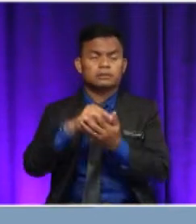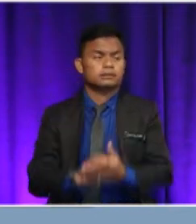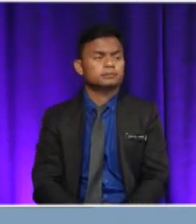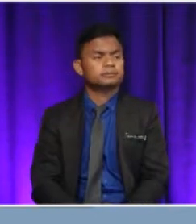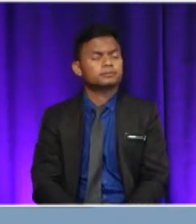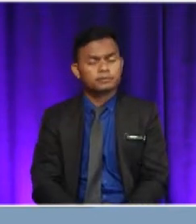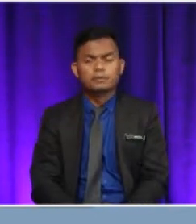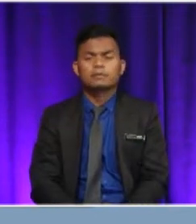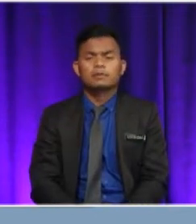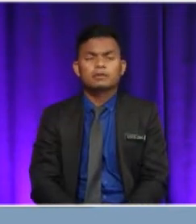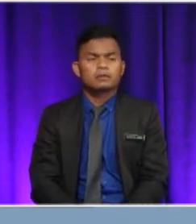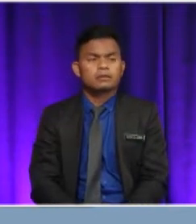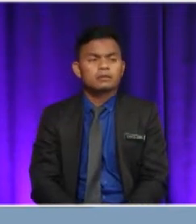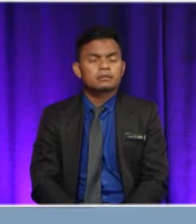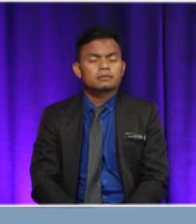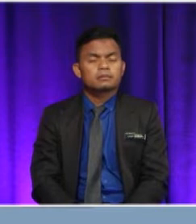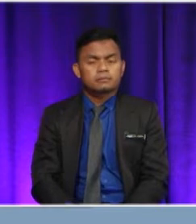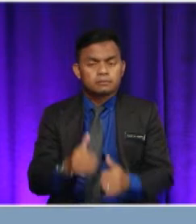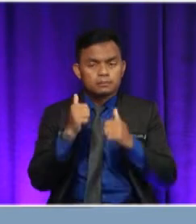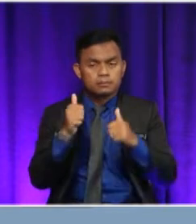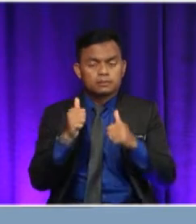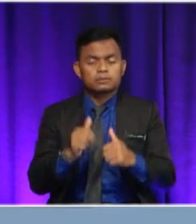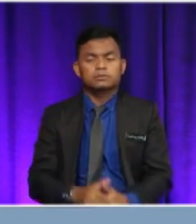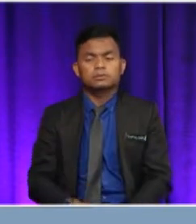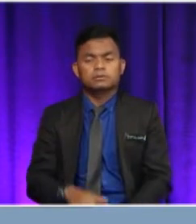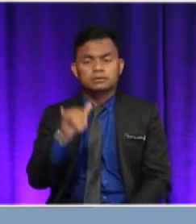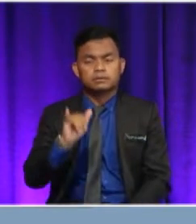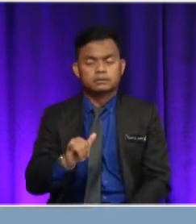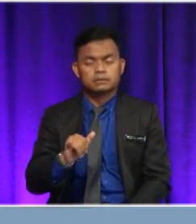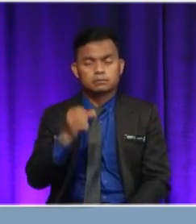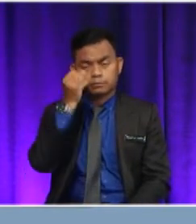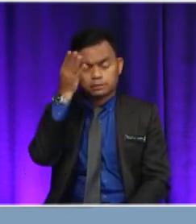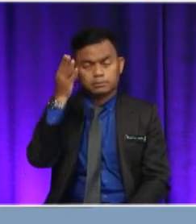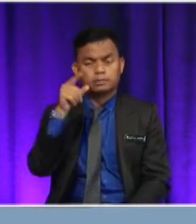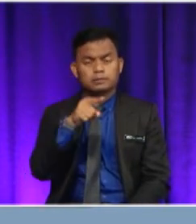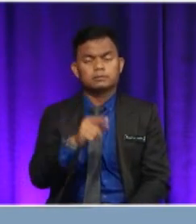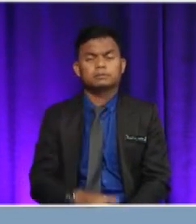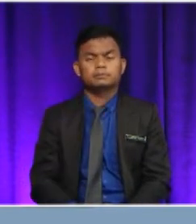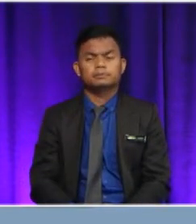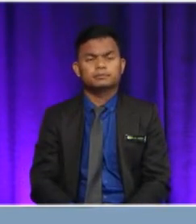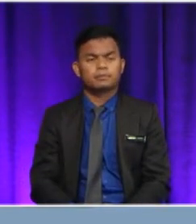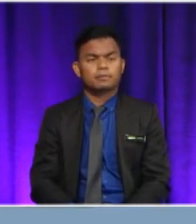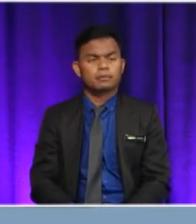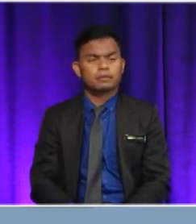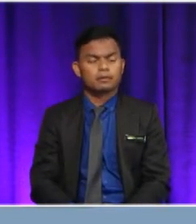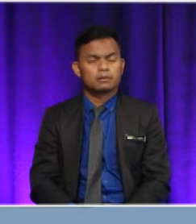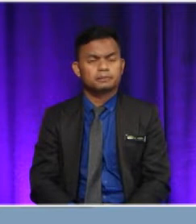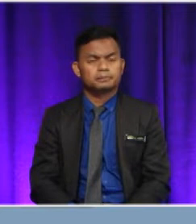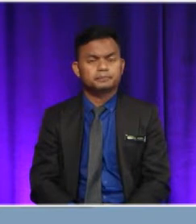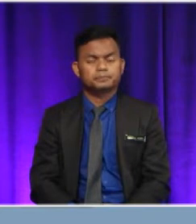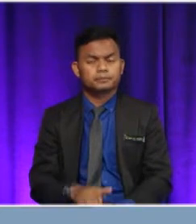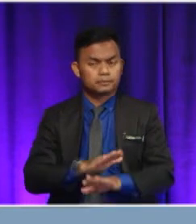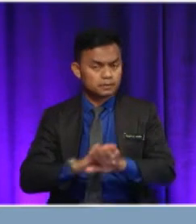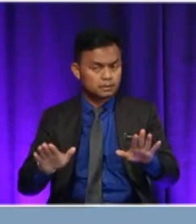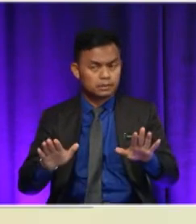So that's a very good reasoning that you gave us. So this is the clue. There was no way any human could